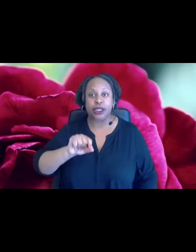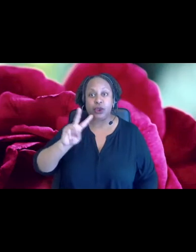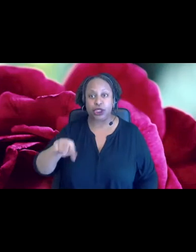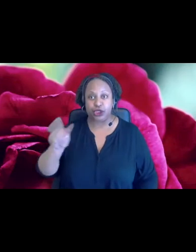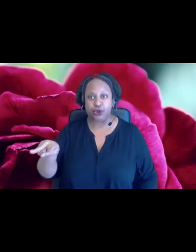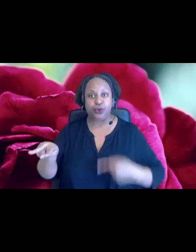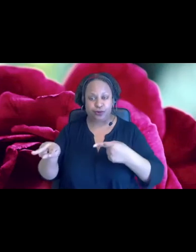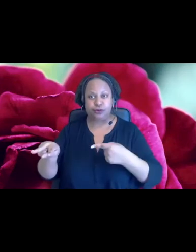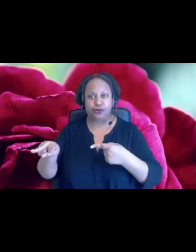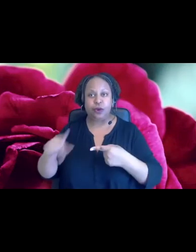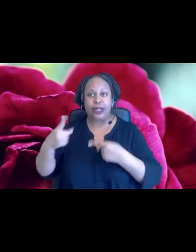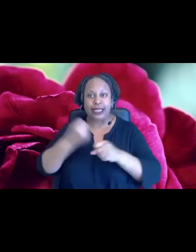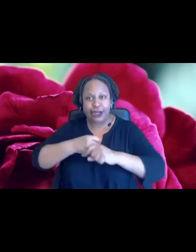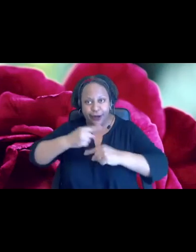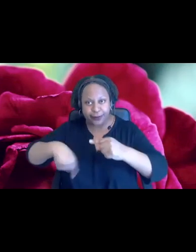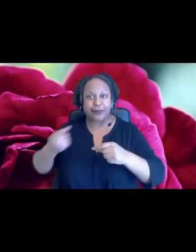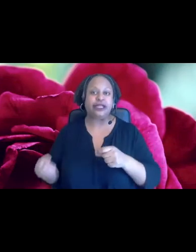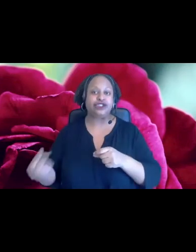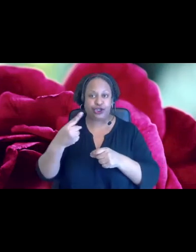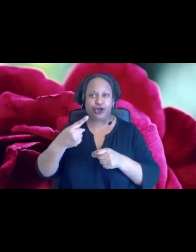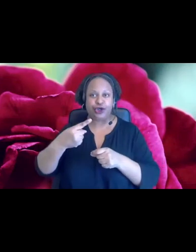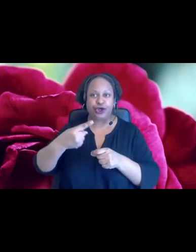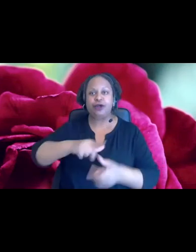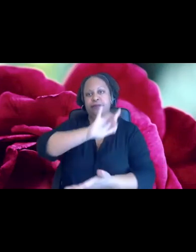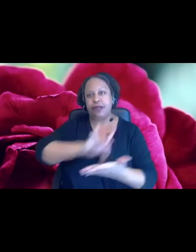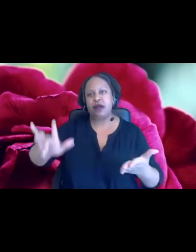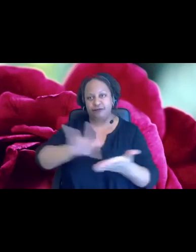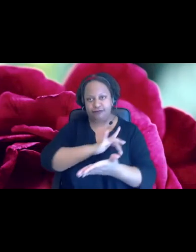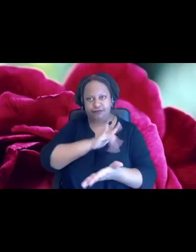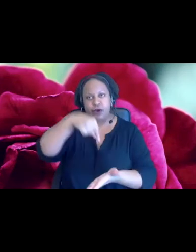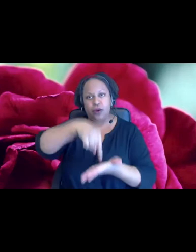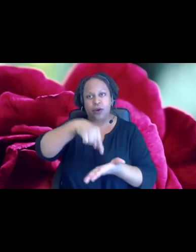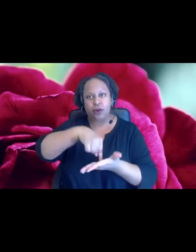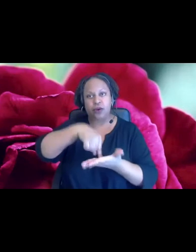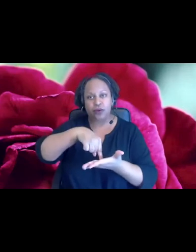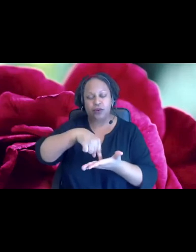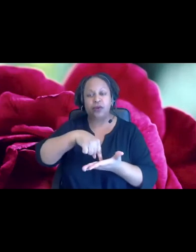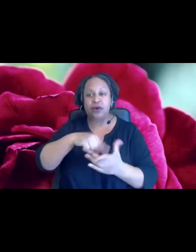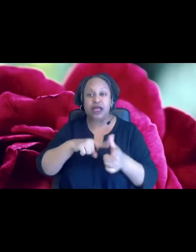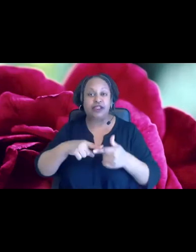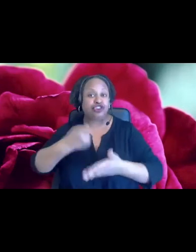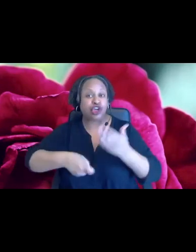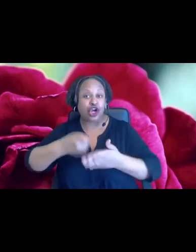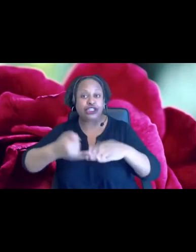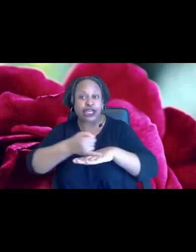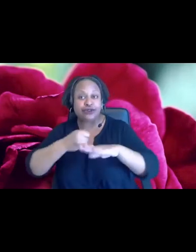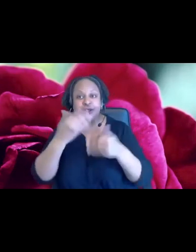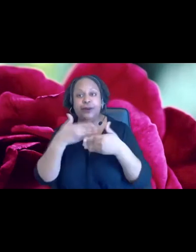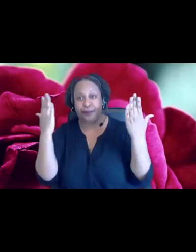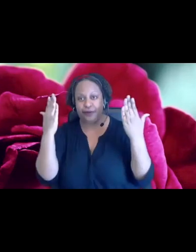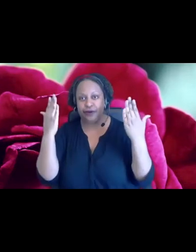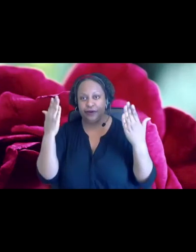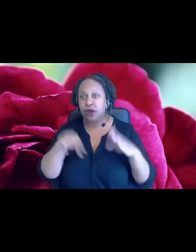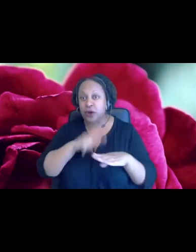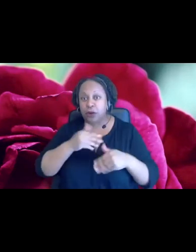so that's 1 year, to pay that amount, and no interest will apply. So